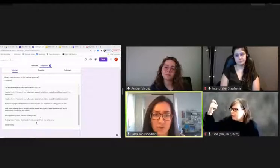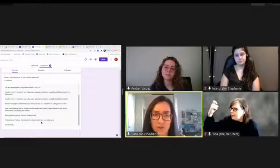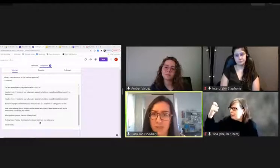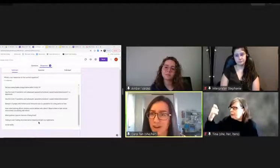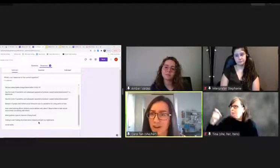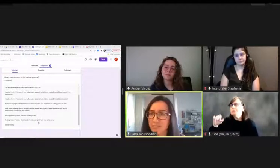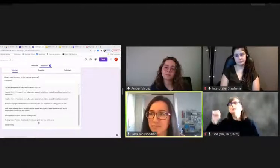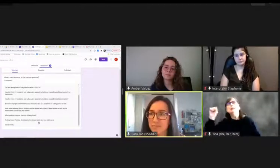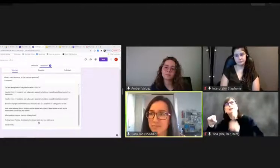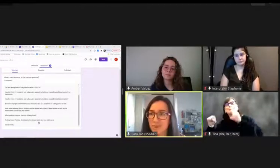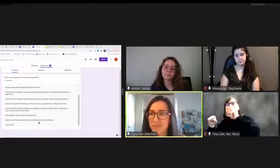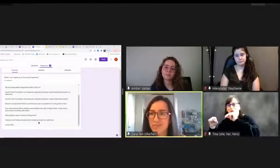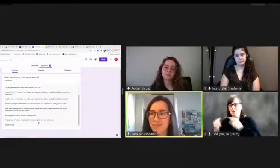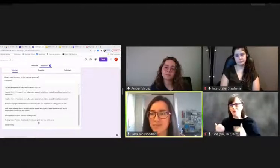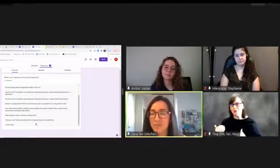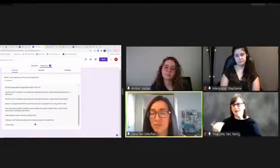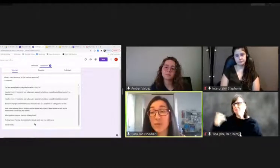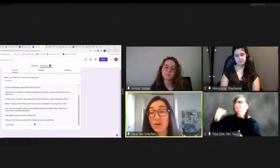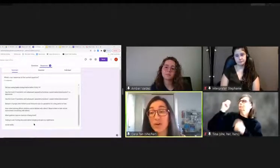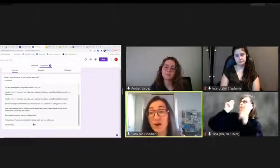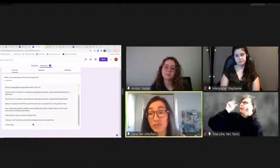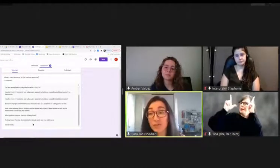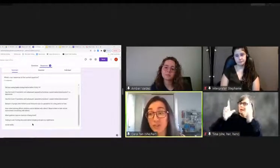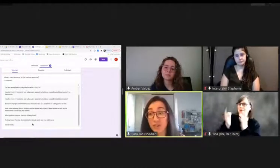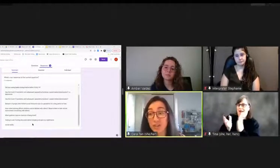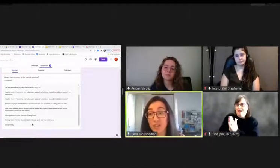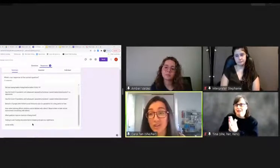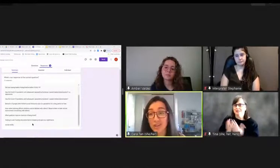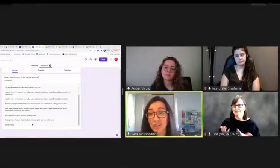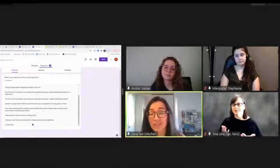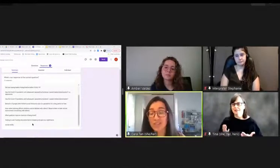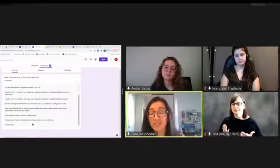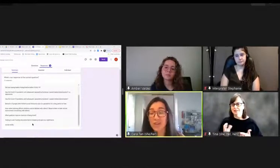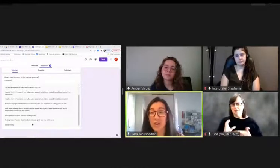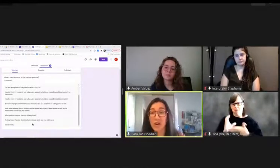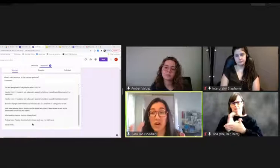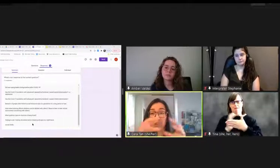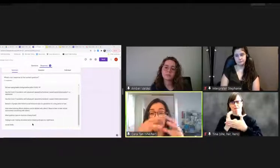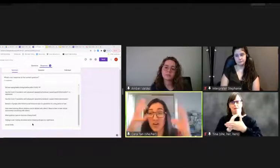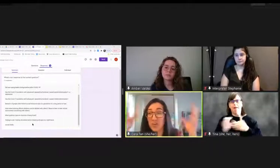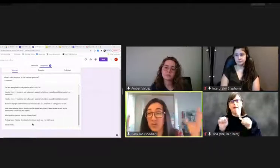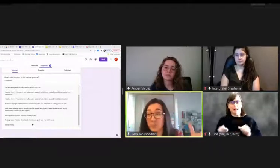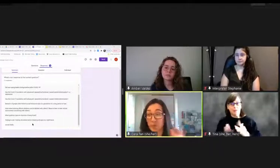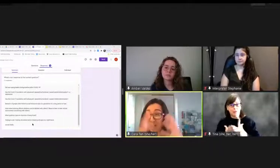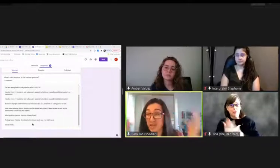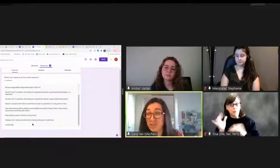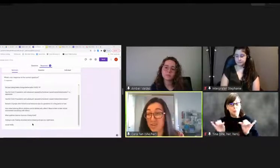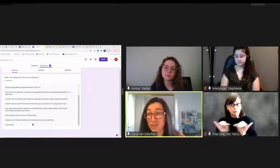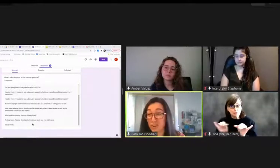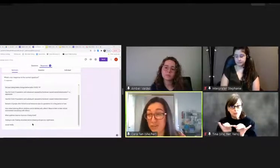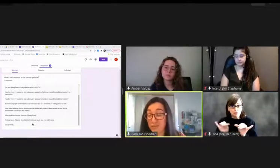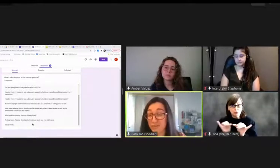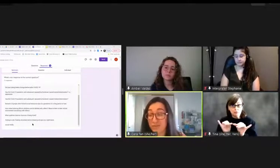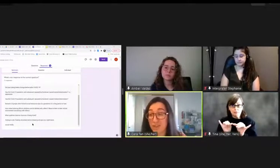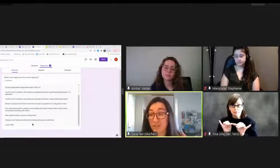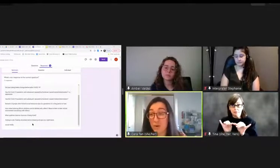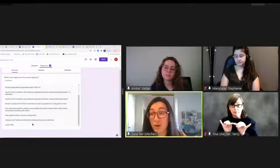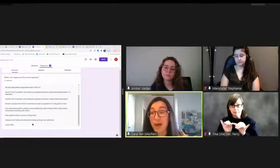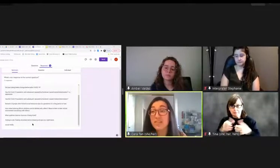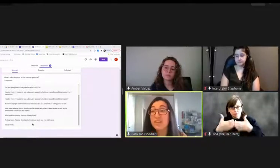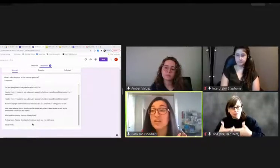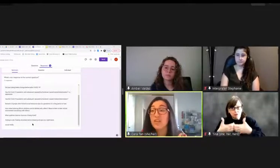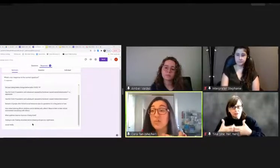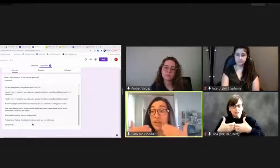we could observe that, right? Remember, observation is a fairly broad term.